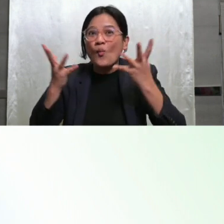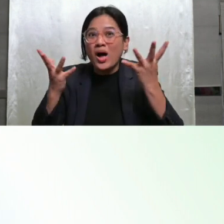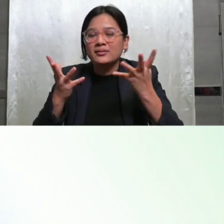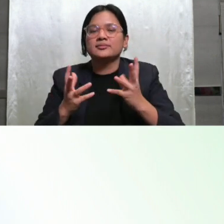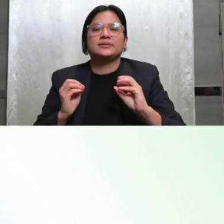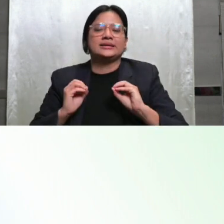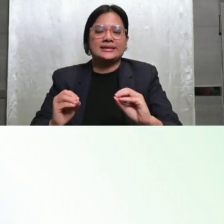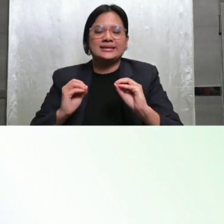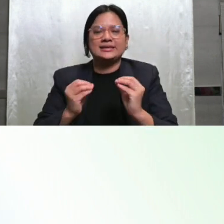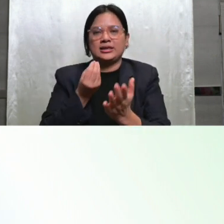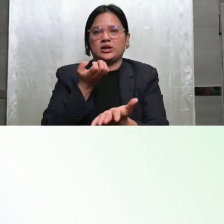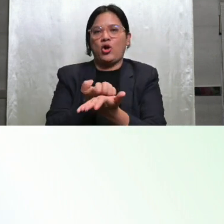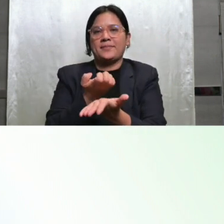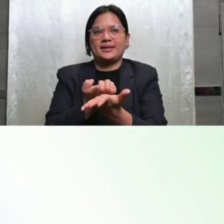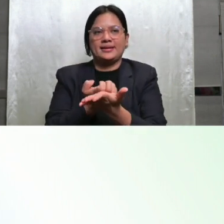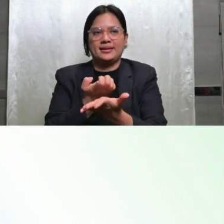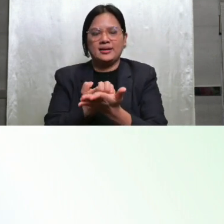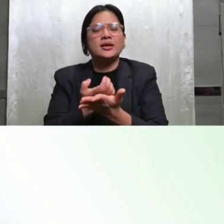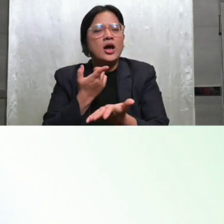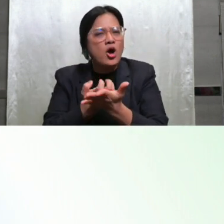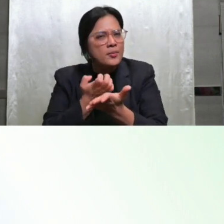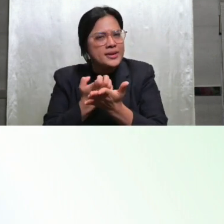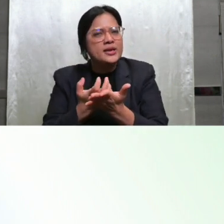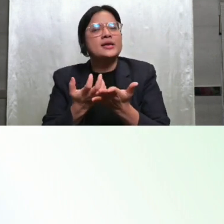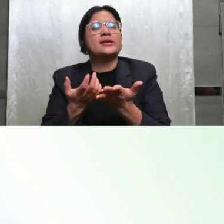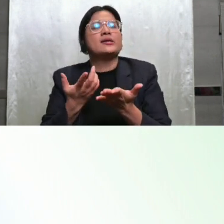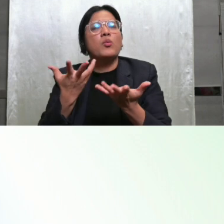literate, and there are a big number of